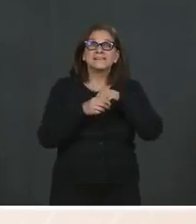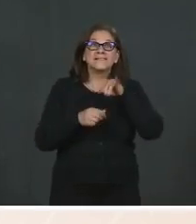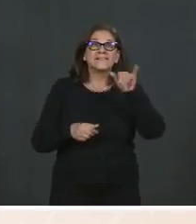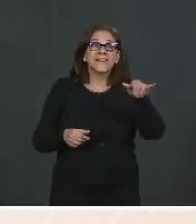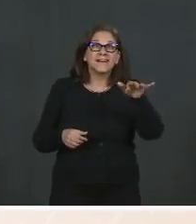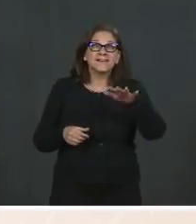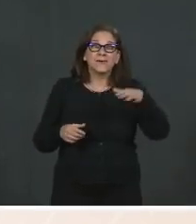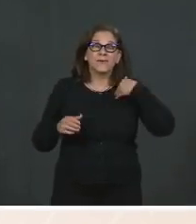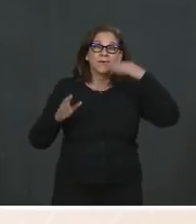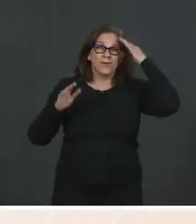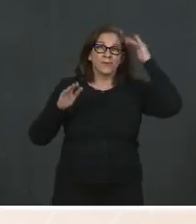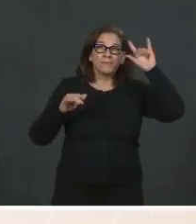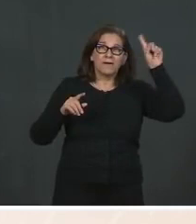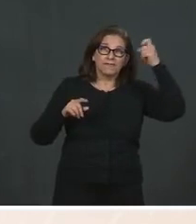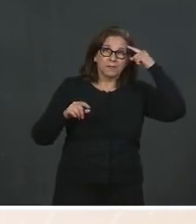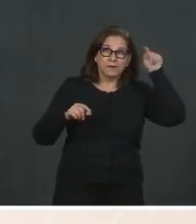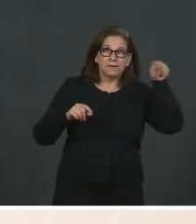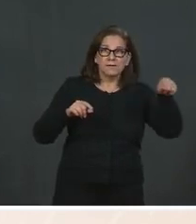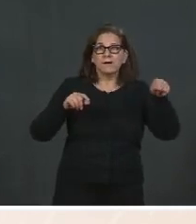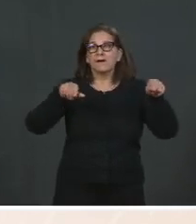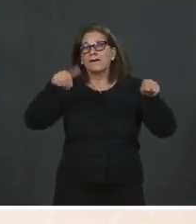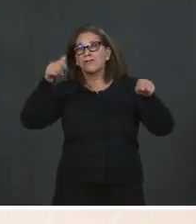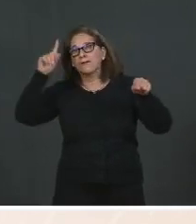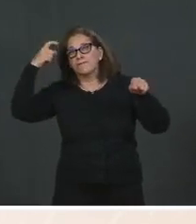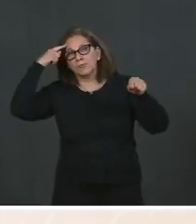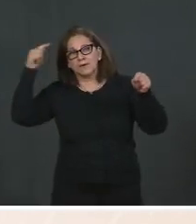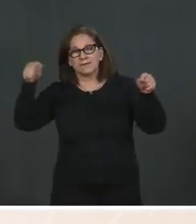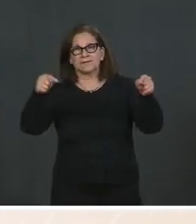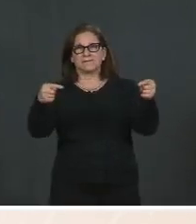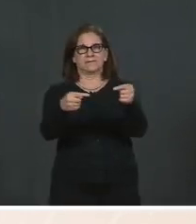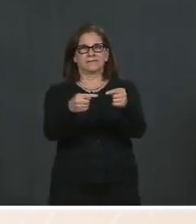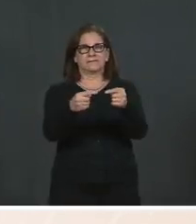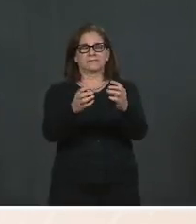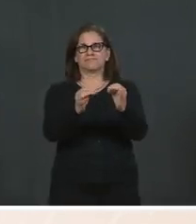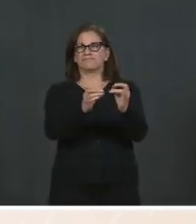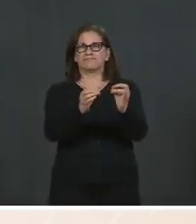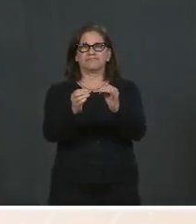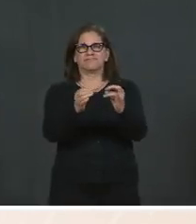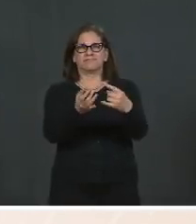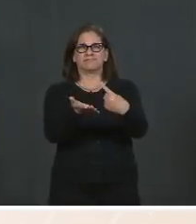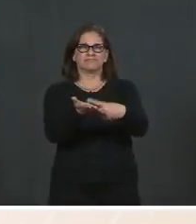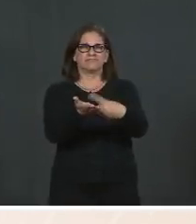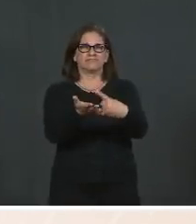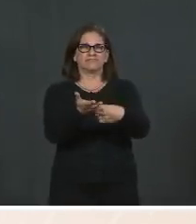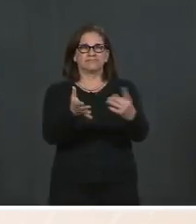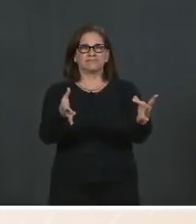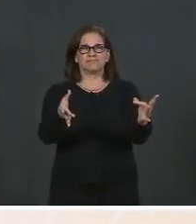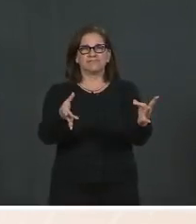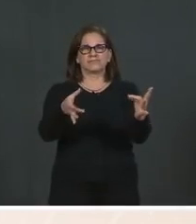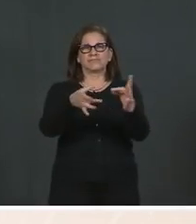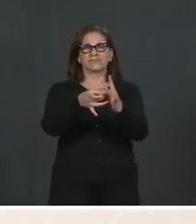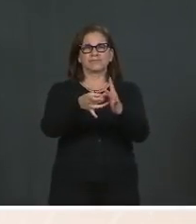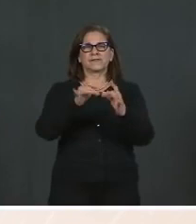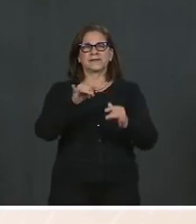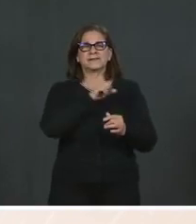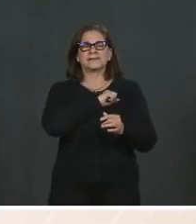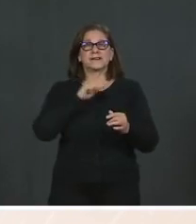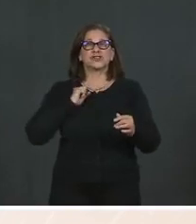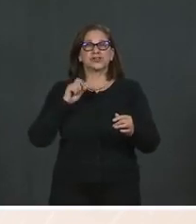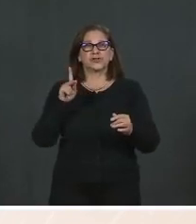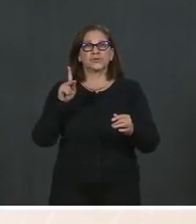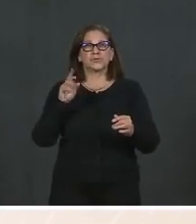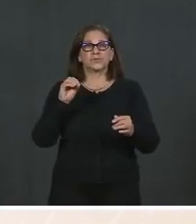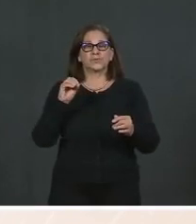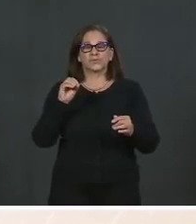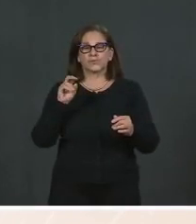urgently. Certainly it was a part of the discussion that Senator Coons traveled there to communicate about. And if I may, just quickly on